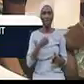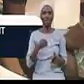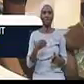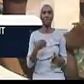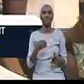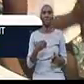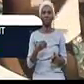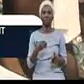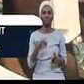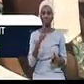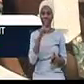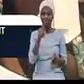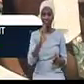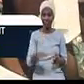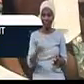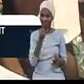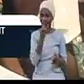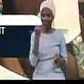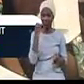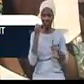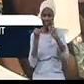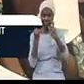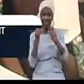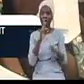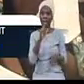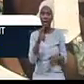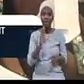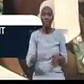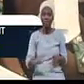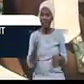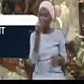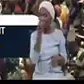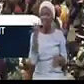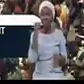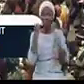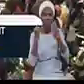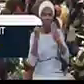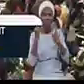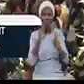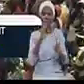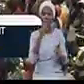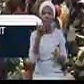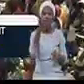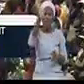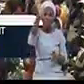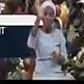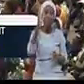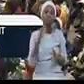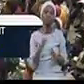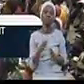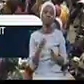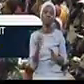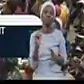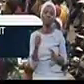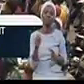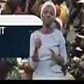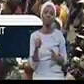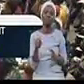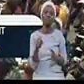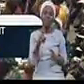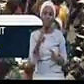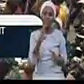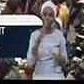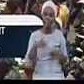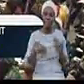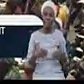in the house today? Children of Zion, are you present here tonight? Be